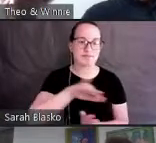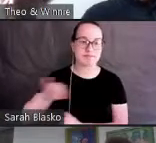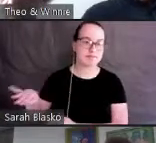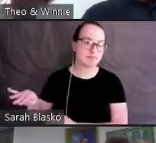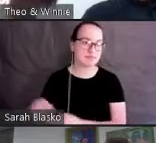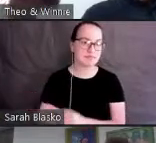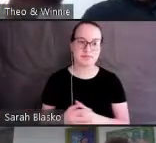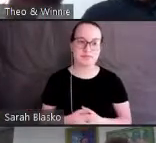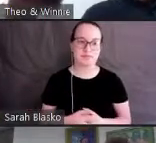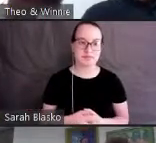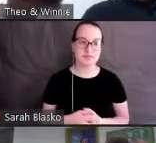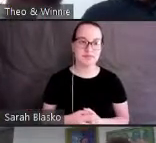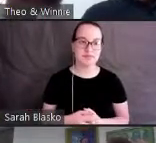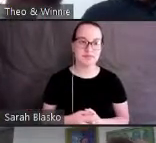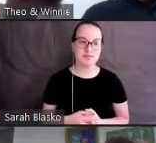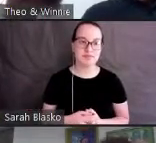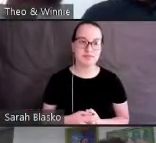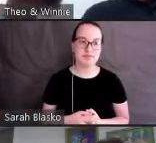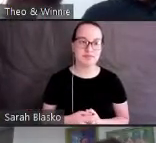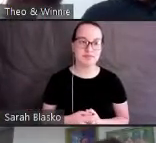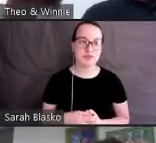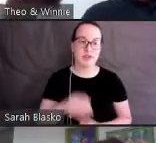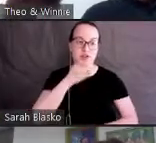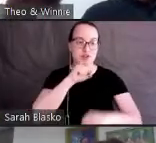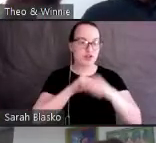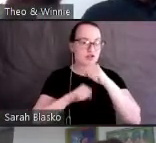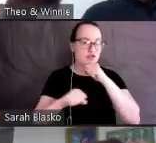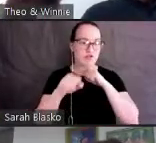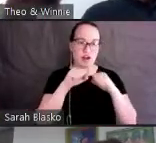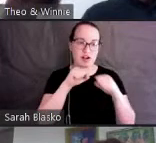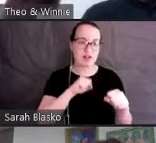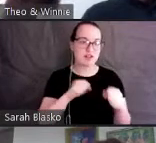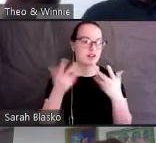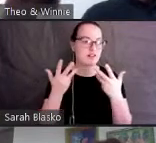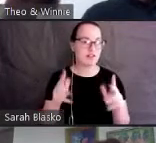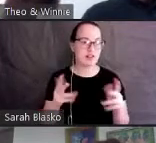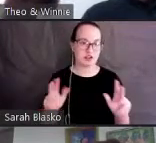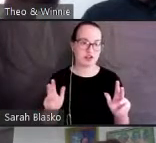former things have passed away."